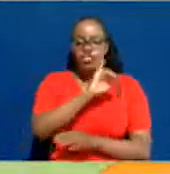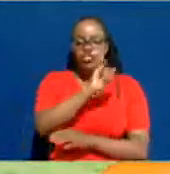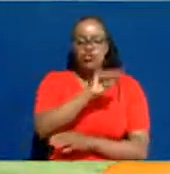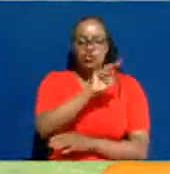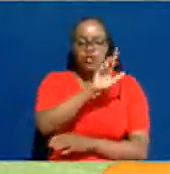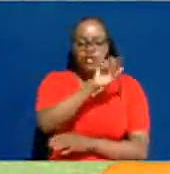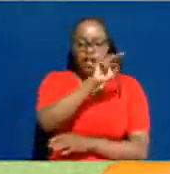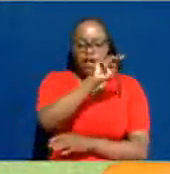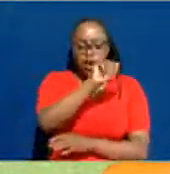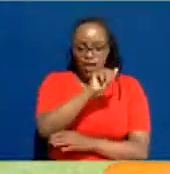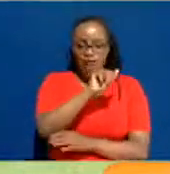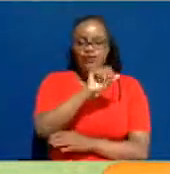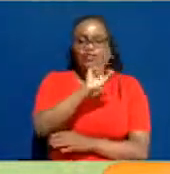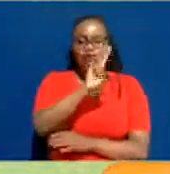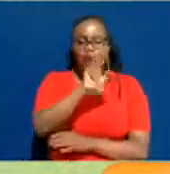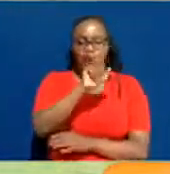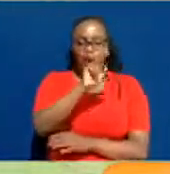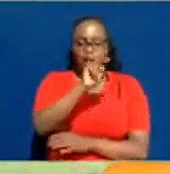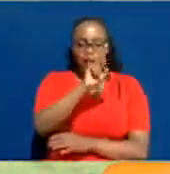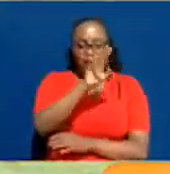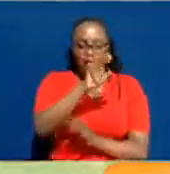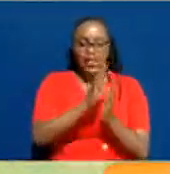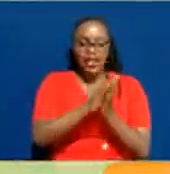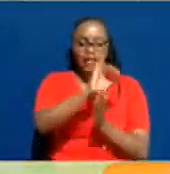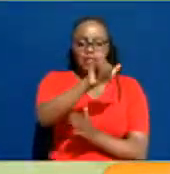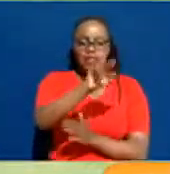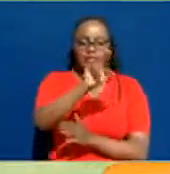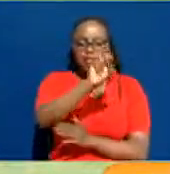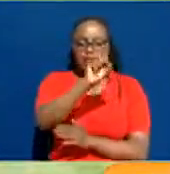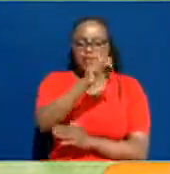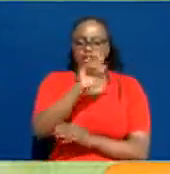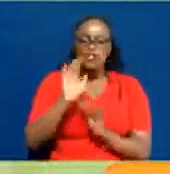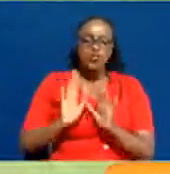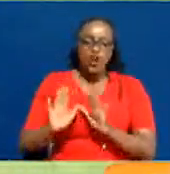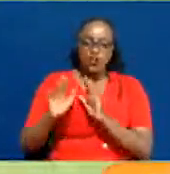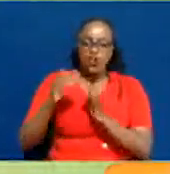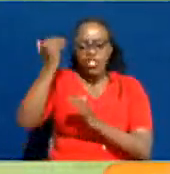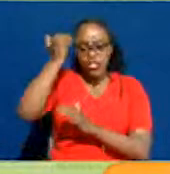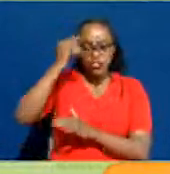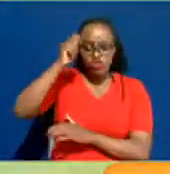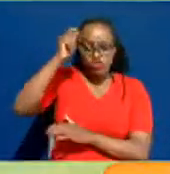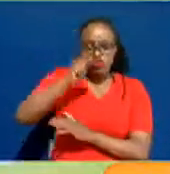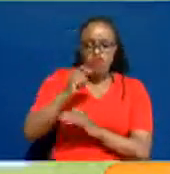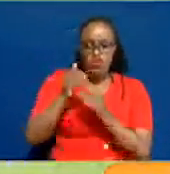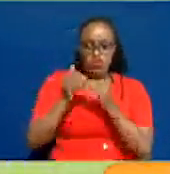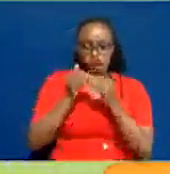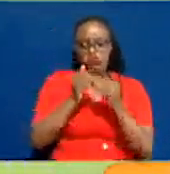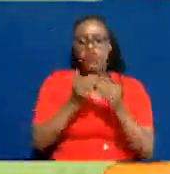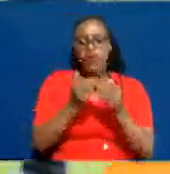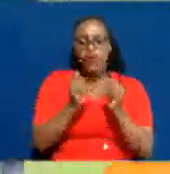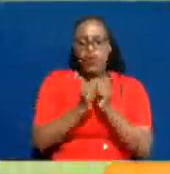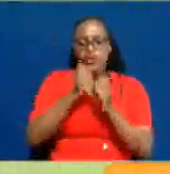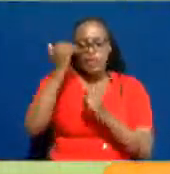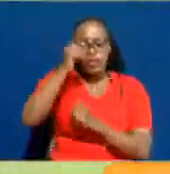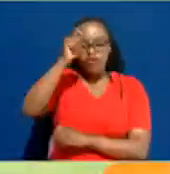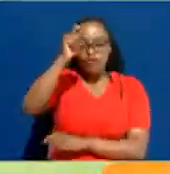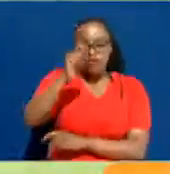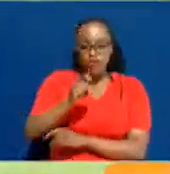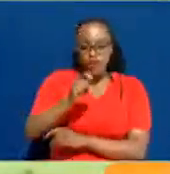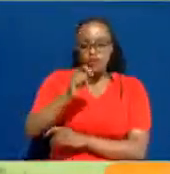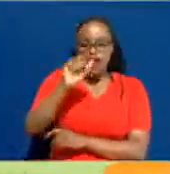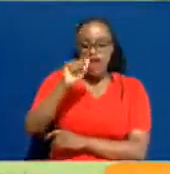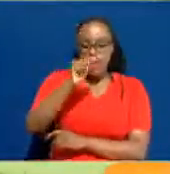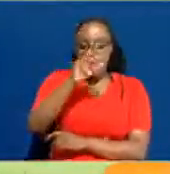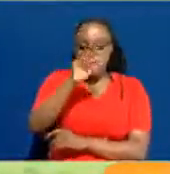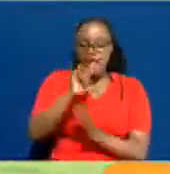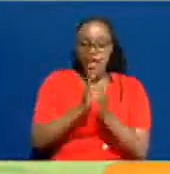Justus Nyang’aya and Francis Wanderi resigned to avoid facing a tribunal chaired by Appellate Judge Agri Muchelule, while Irene